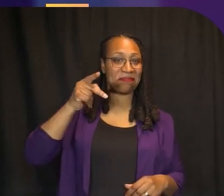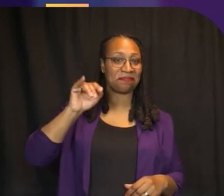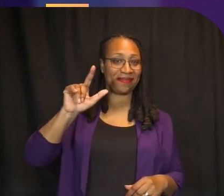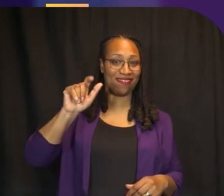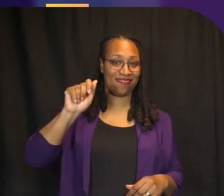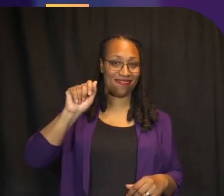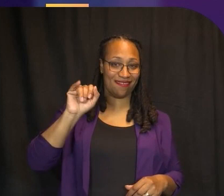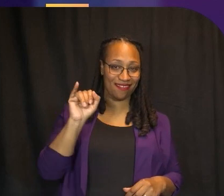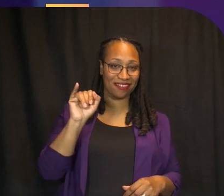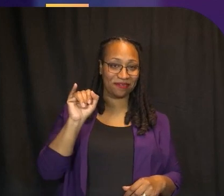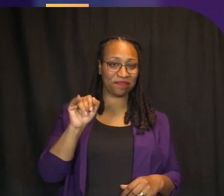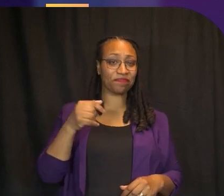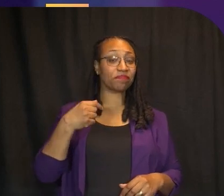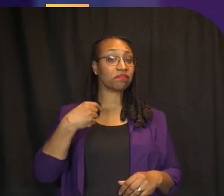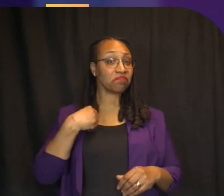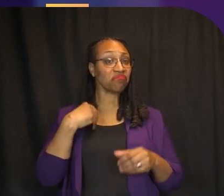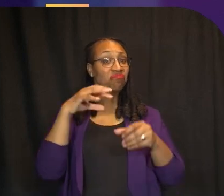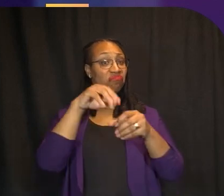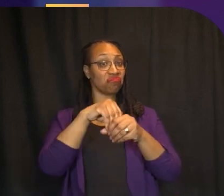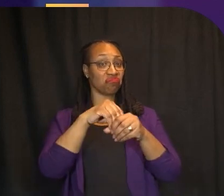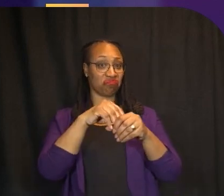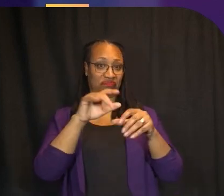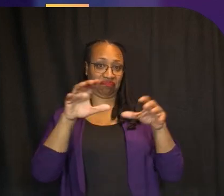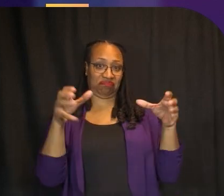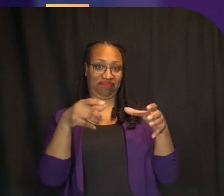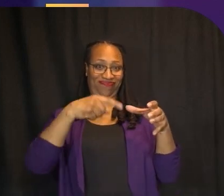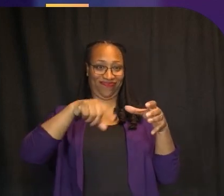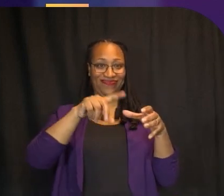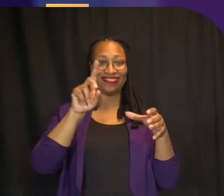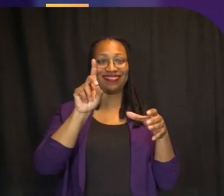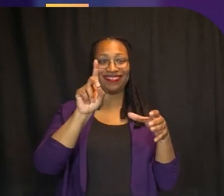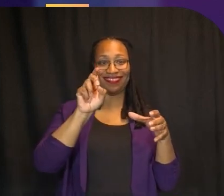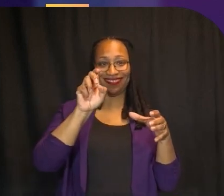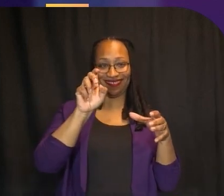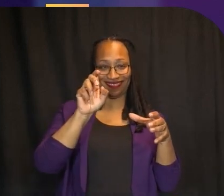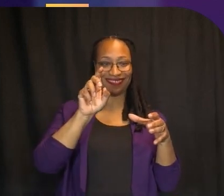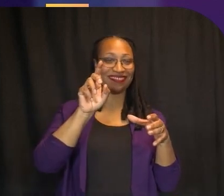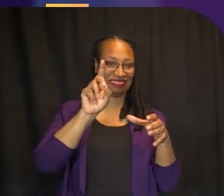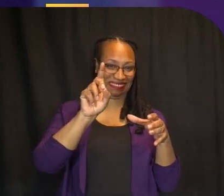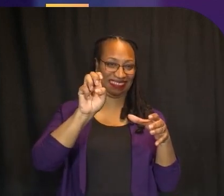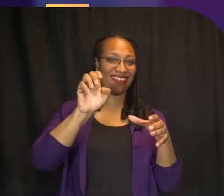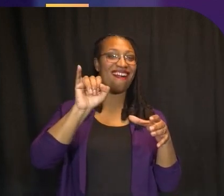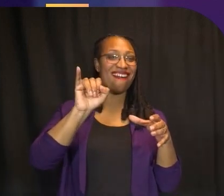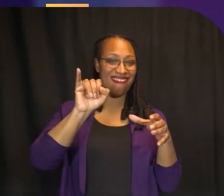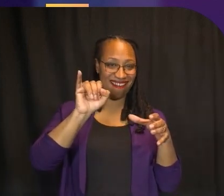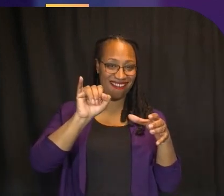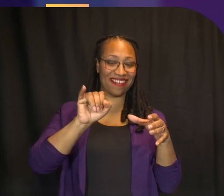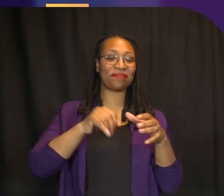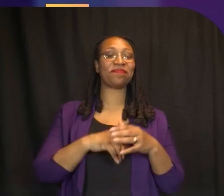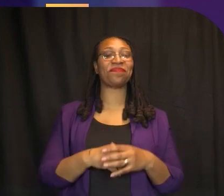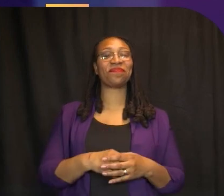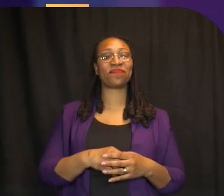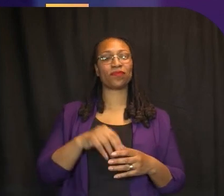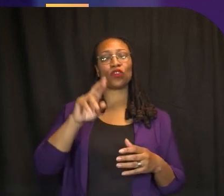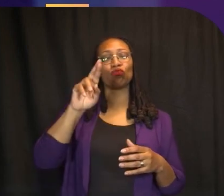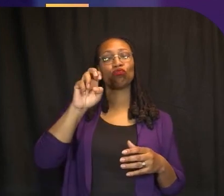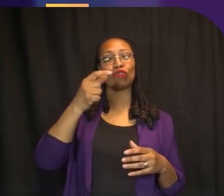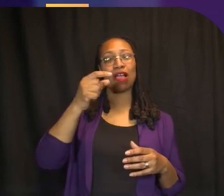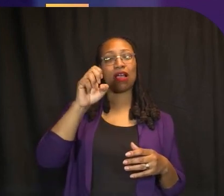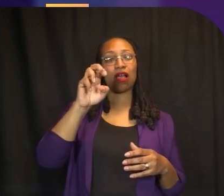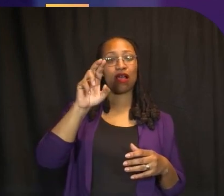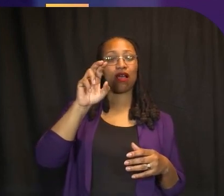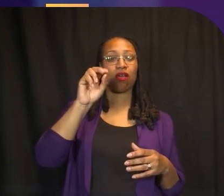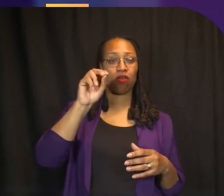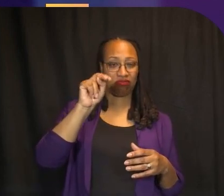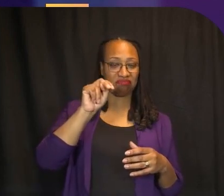is honored to be the presenting sponsor for this year's HERN Awards. Regeneron is a leading biotechnology company that